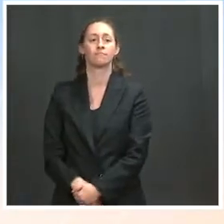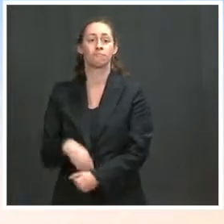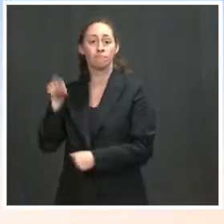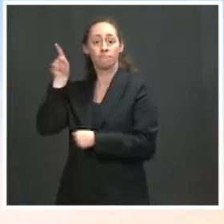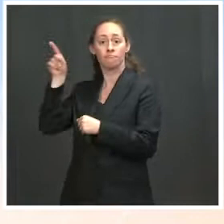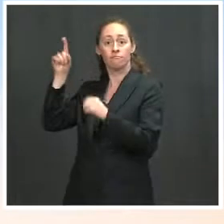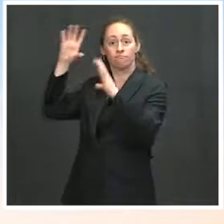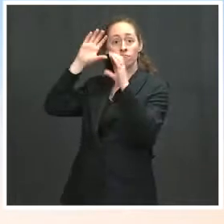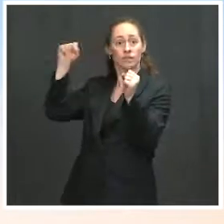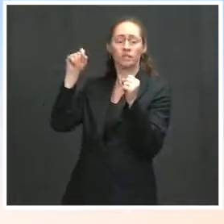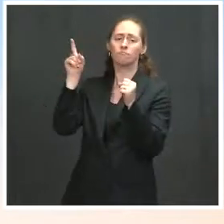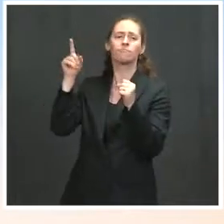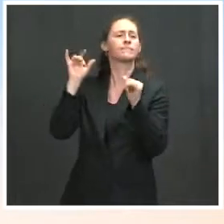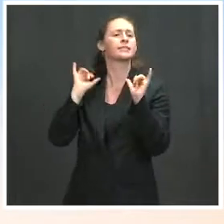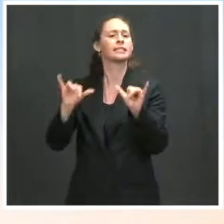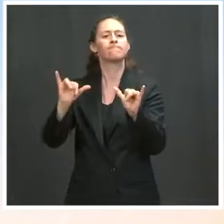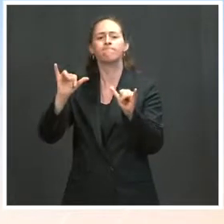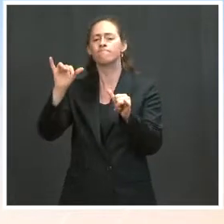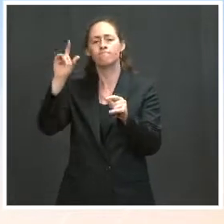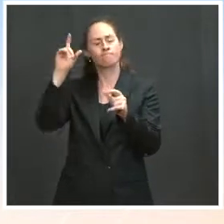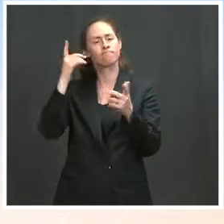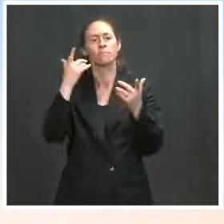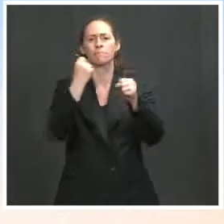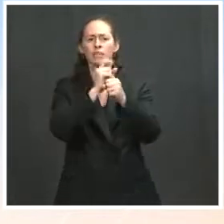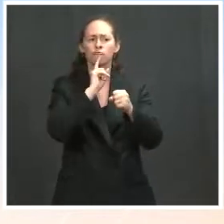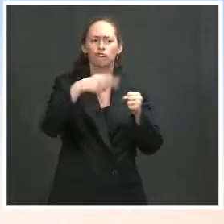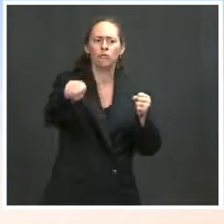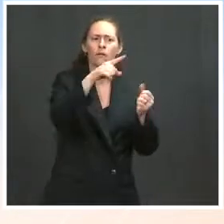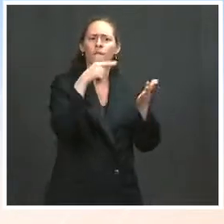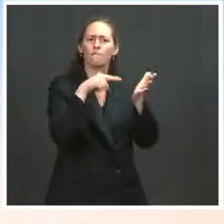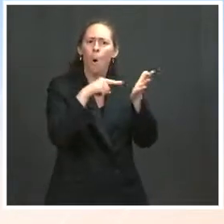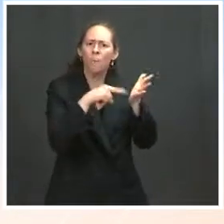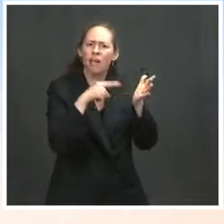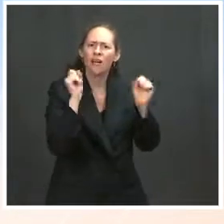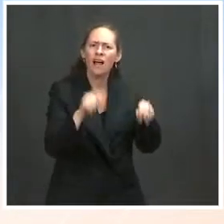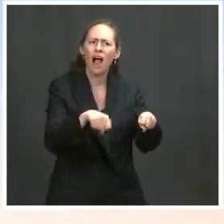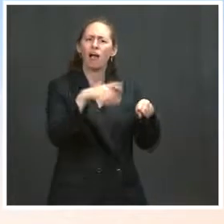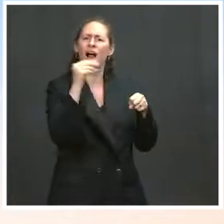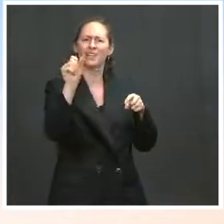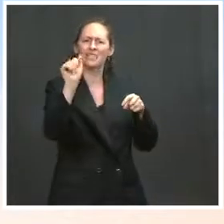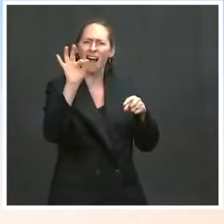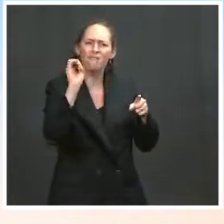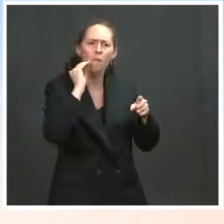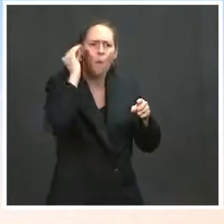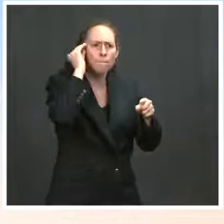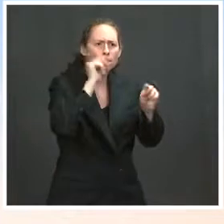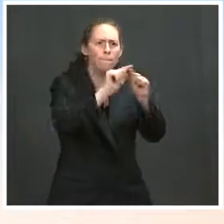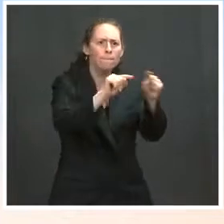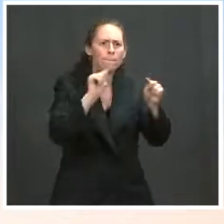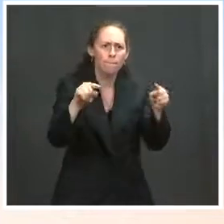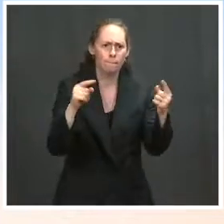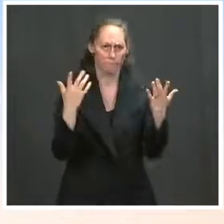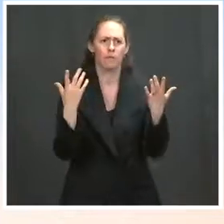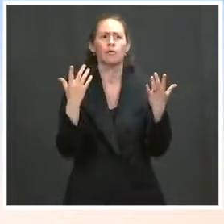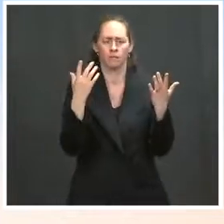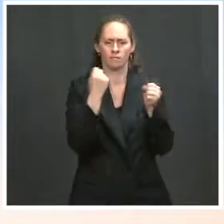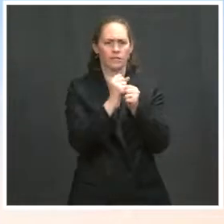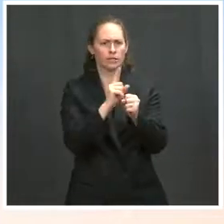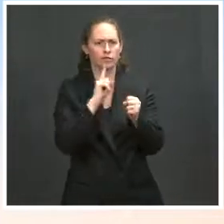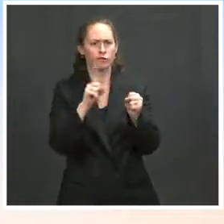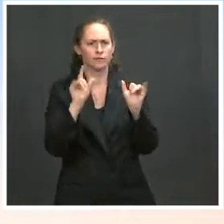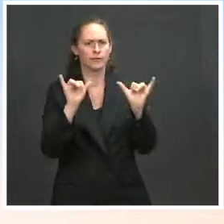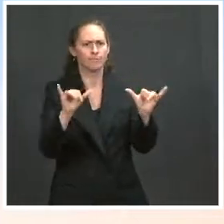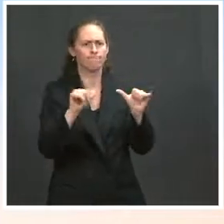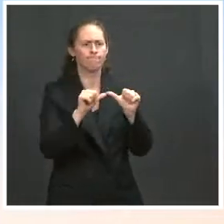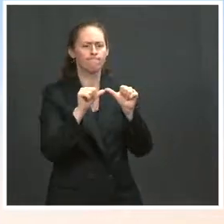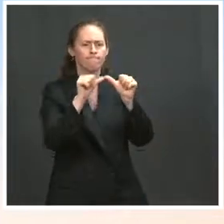upon which families build their lives. And he knows that stable housing will remain out of reach for tens of millions of Americans